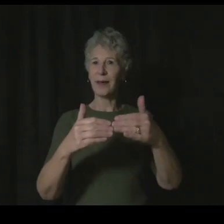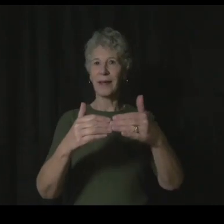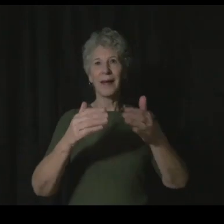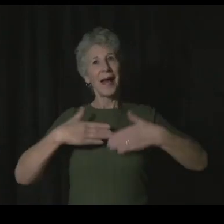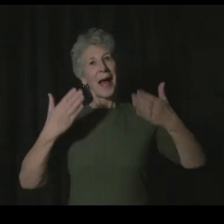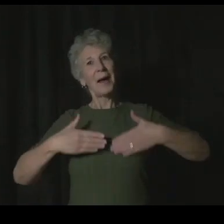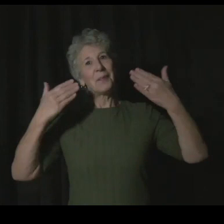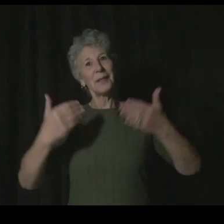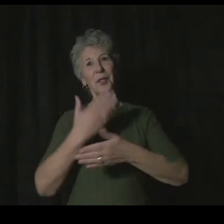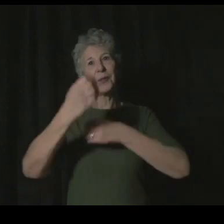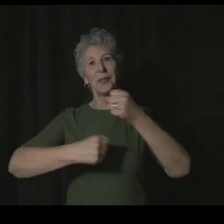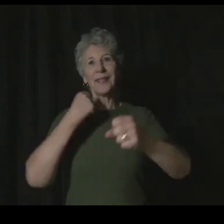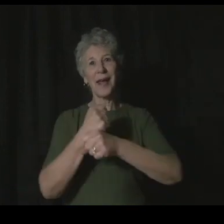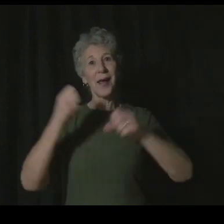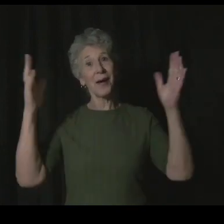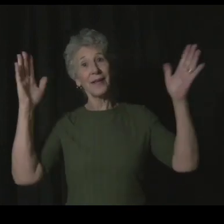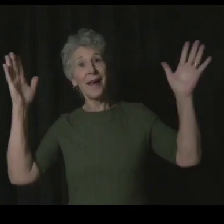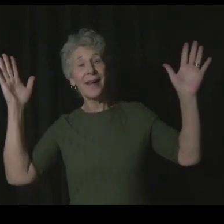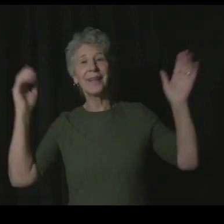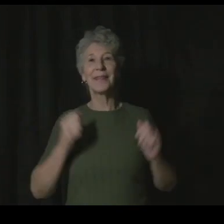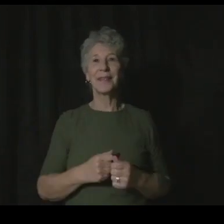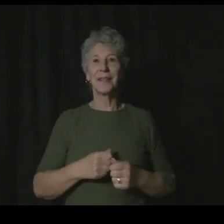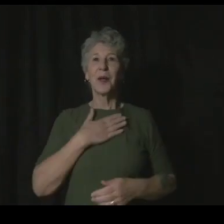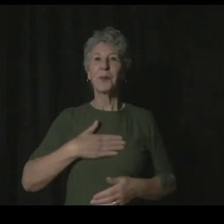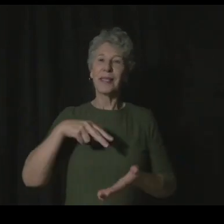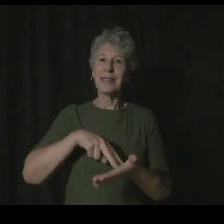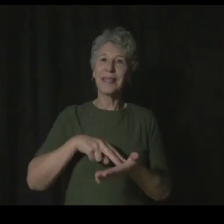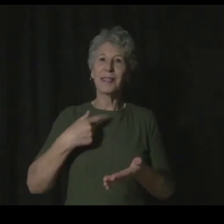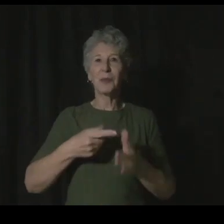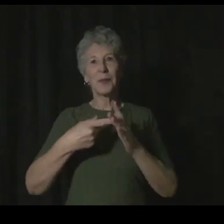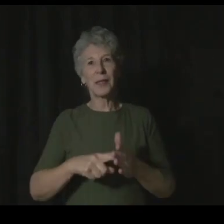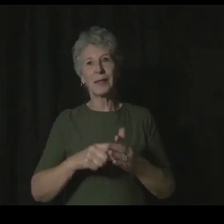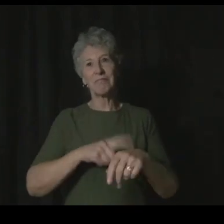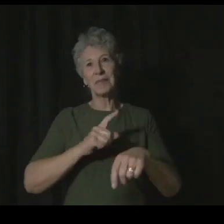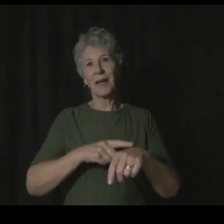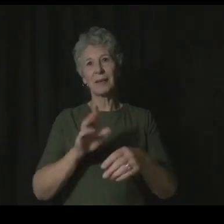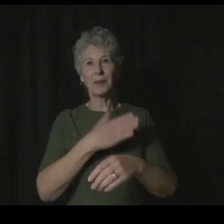Year. Oh, so much better. We invite you to stand with us as we begin our time singing together.